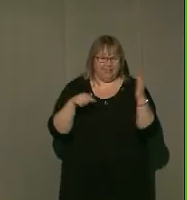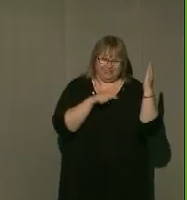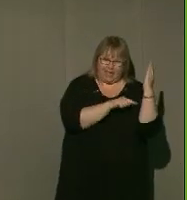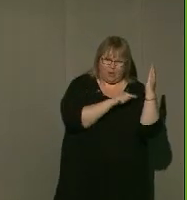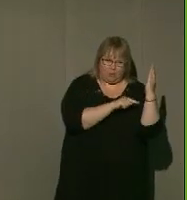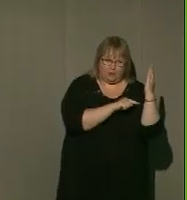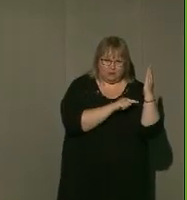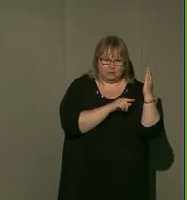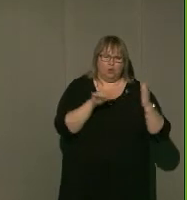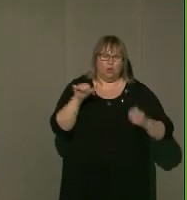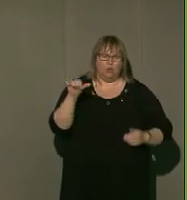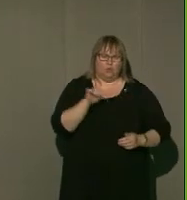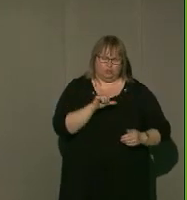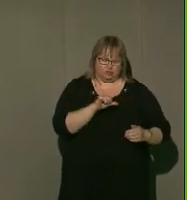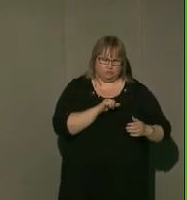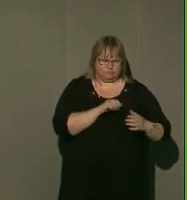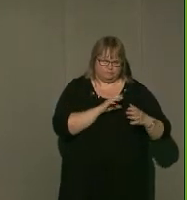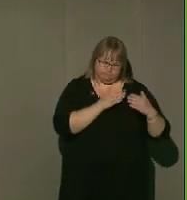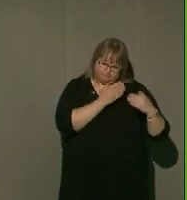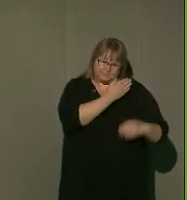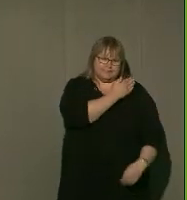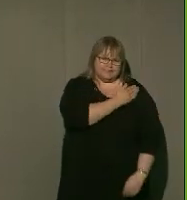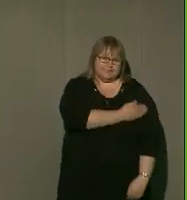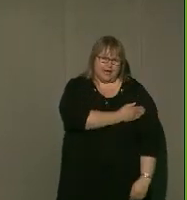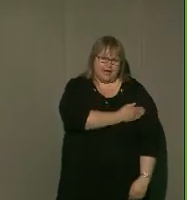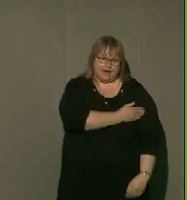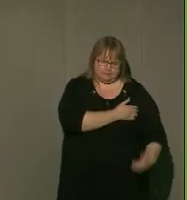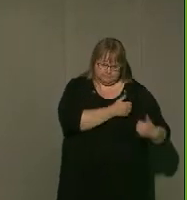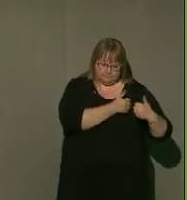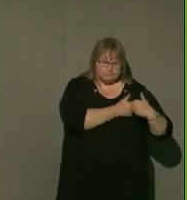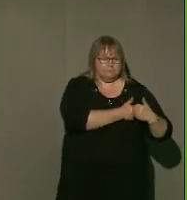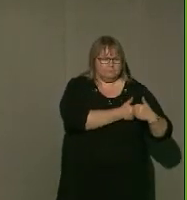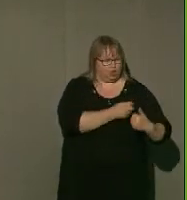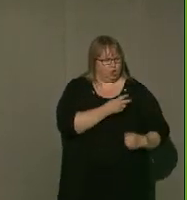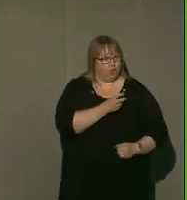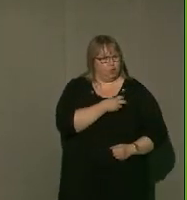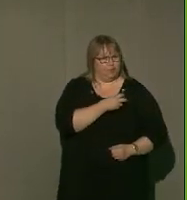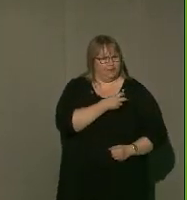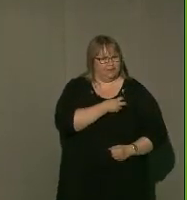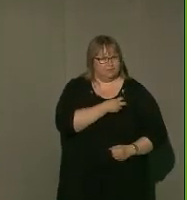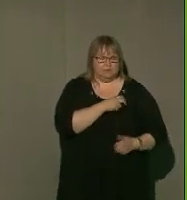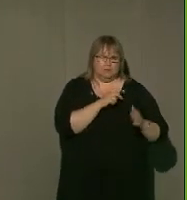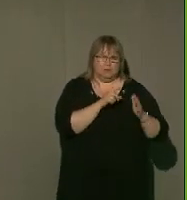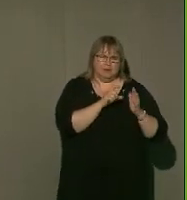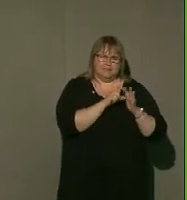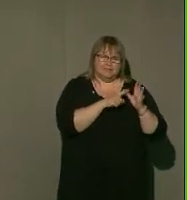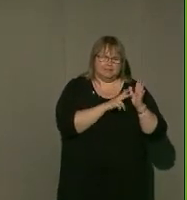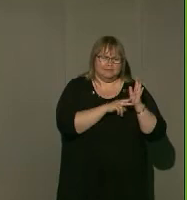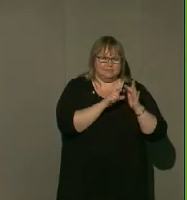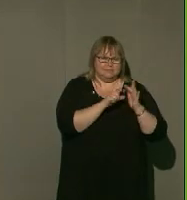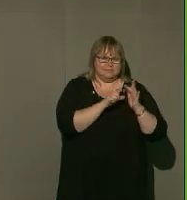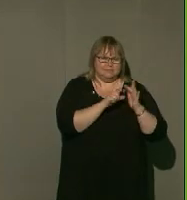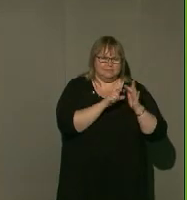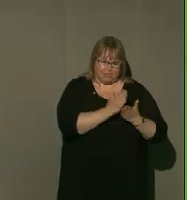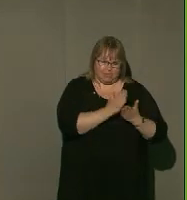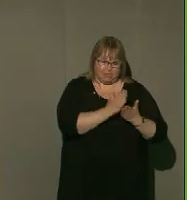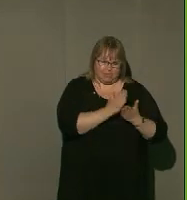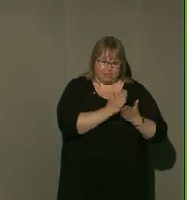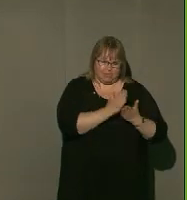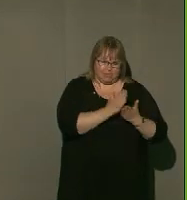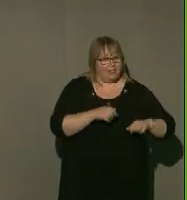stand foursquare with all trade unionists on the side of right. Dave Marito is an excellent trade unionist, chair of the